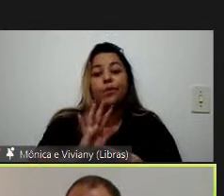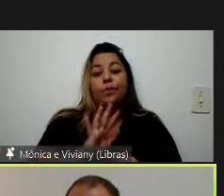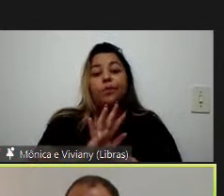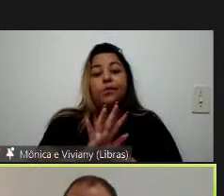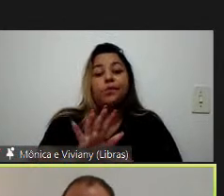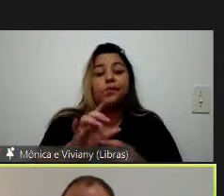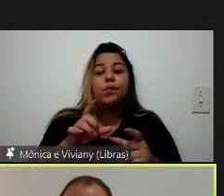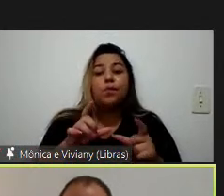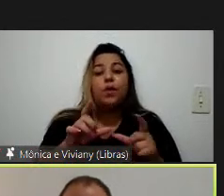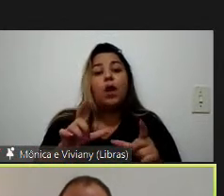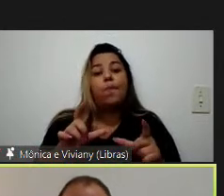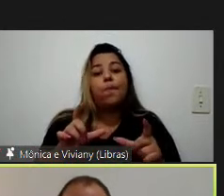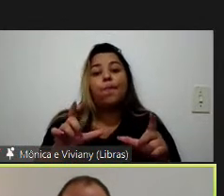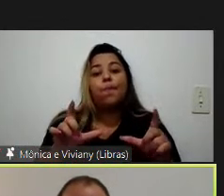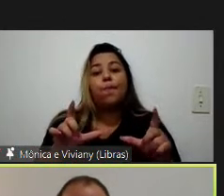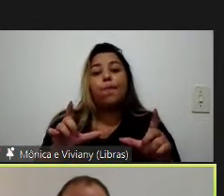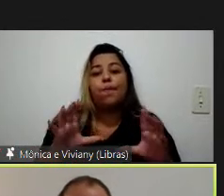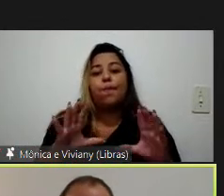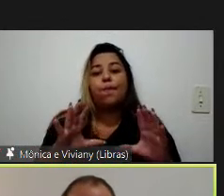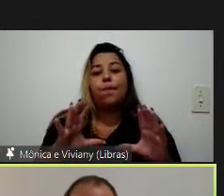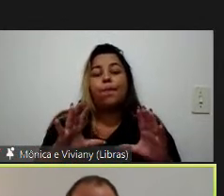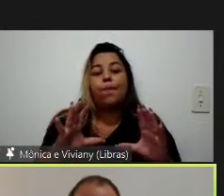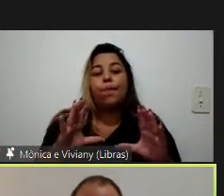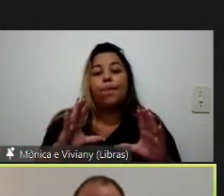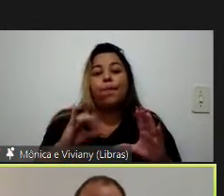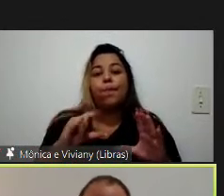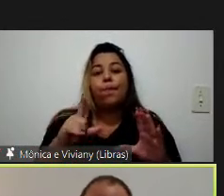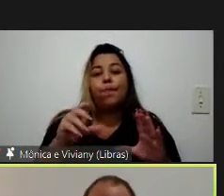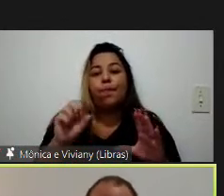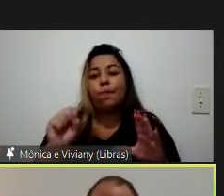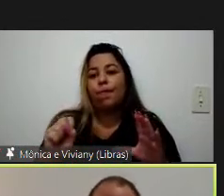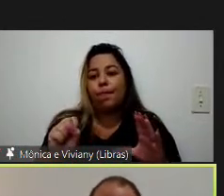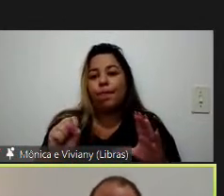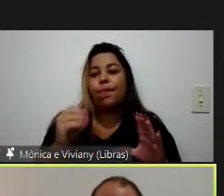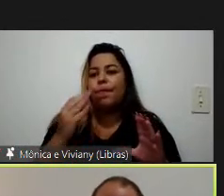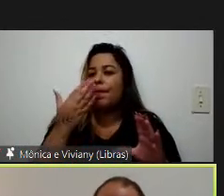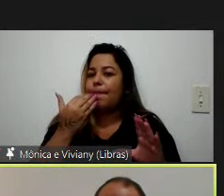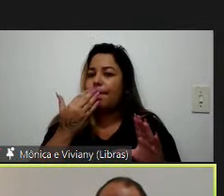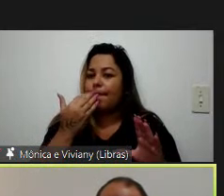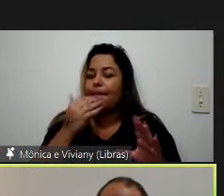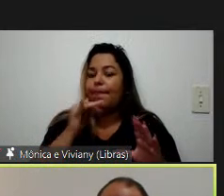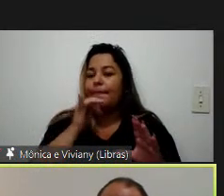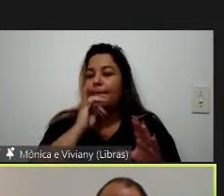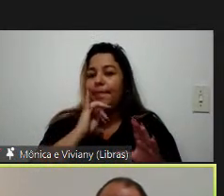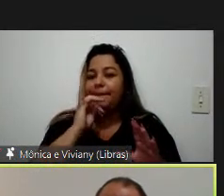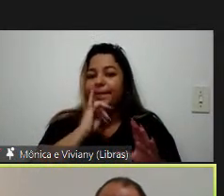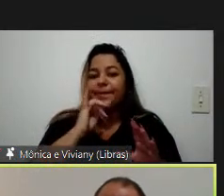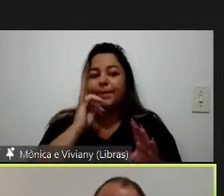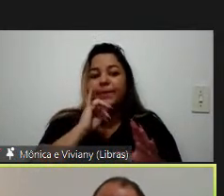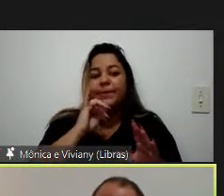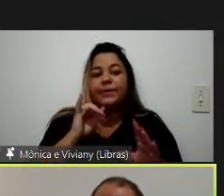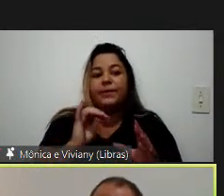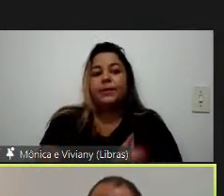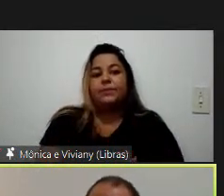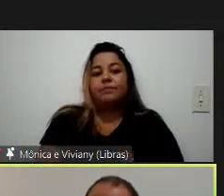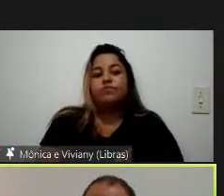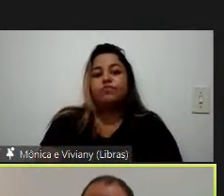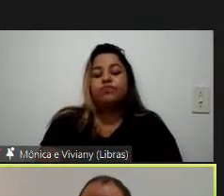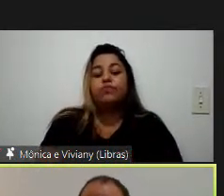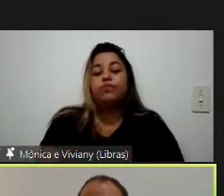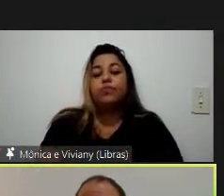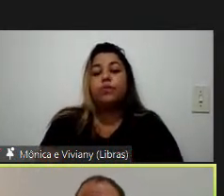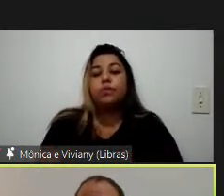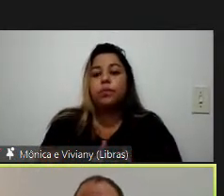food system. There are, for example, many important links between the global food system and